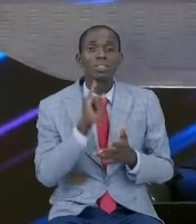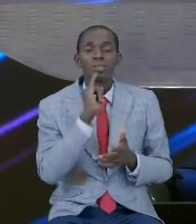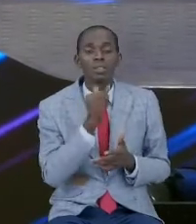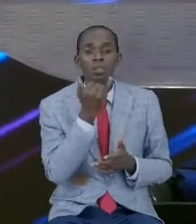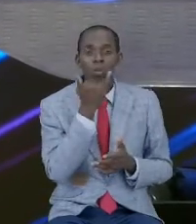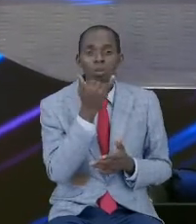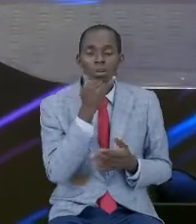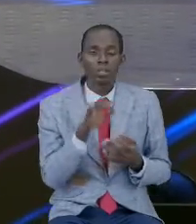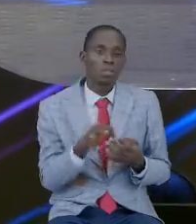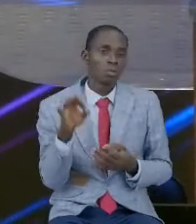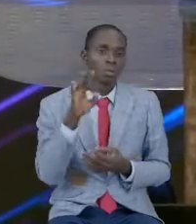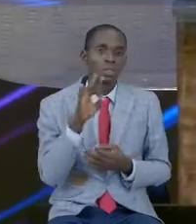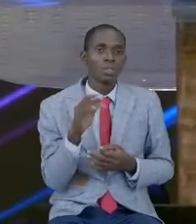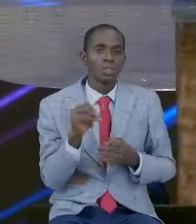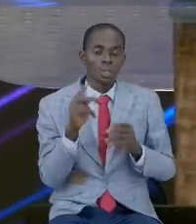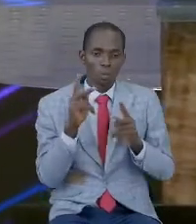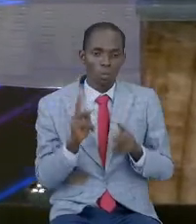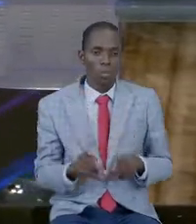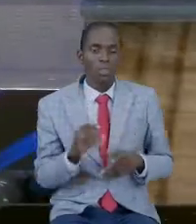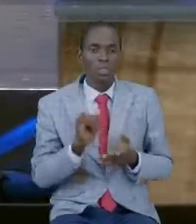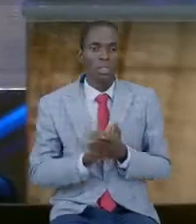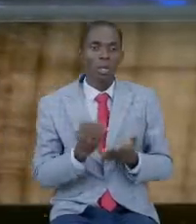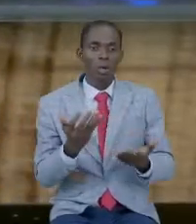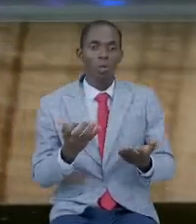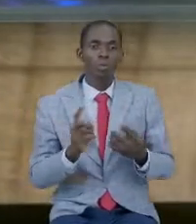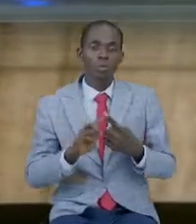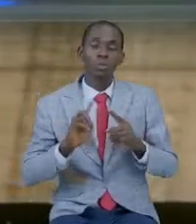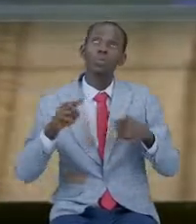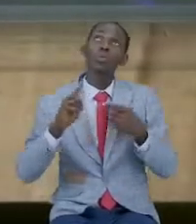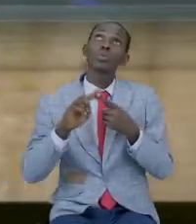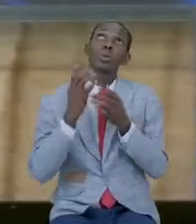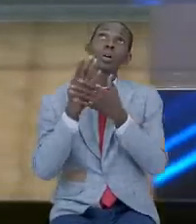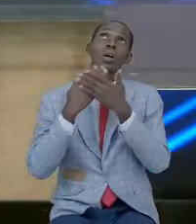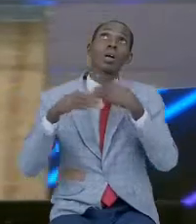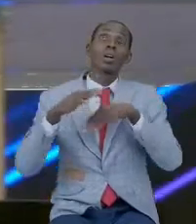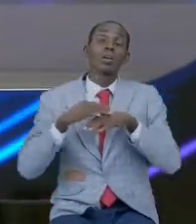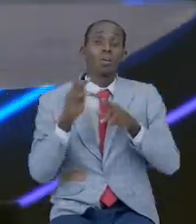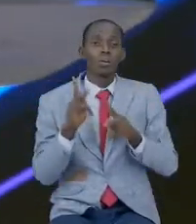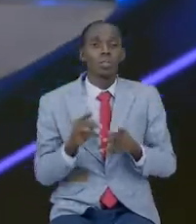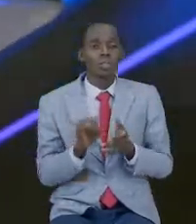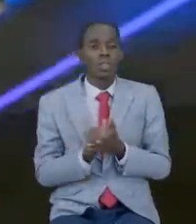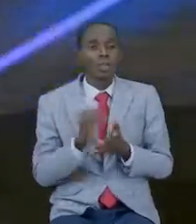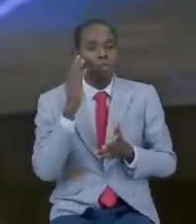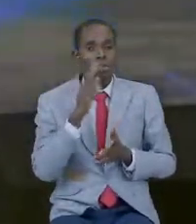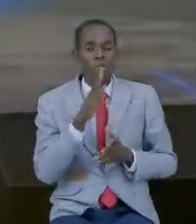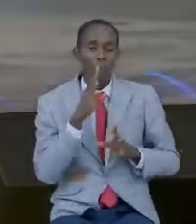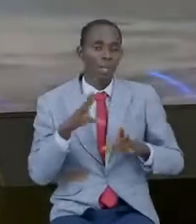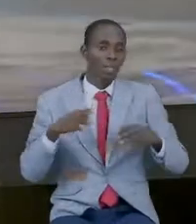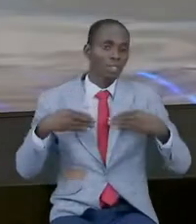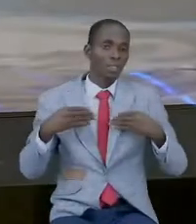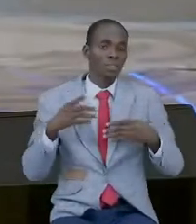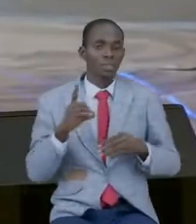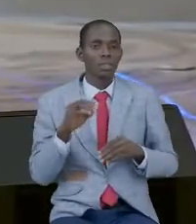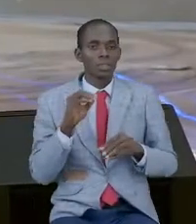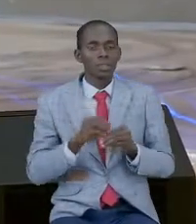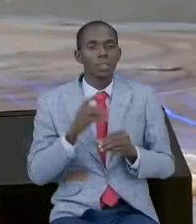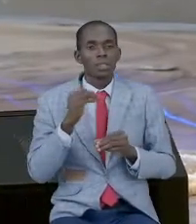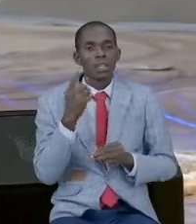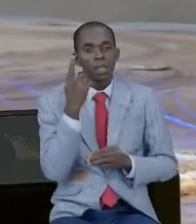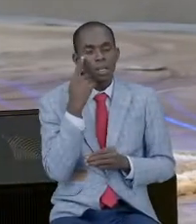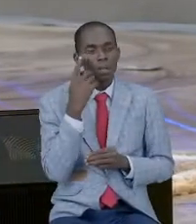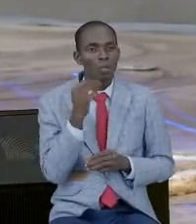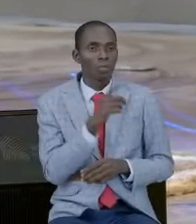The person who is going to get to heaven, and the person who is going to be acceptable in the sight of the